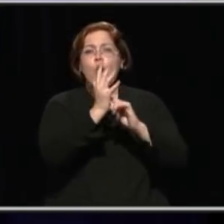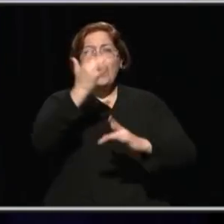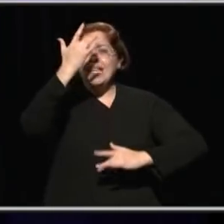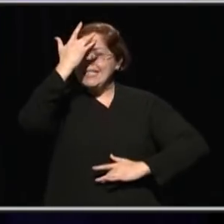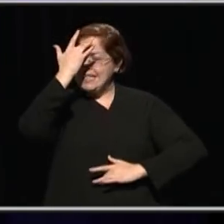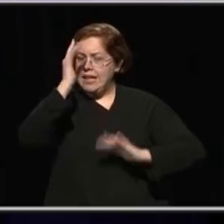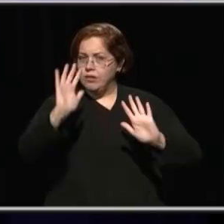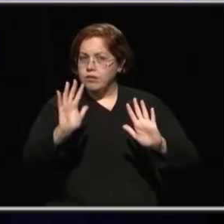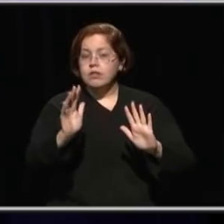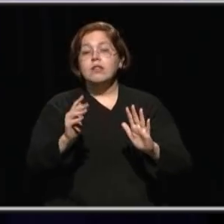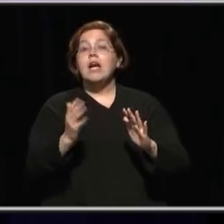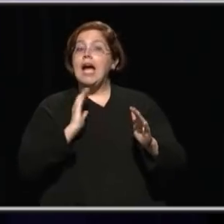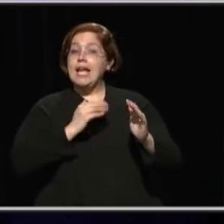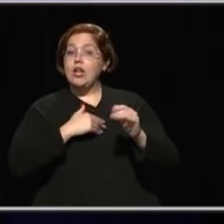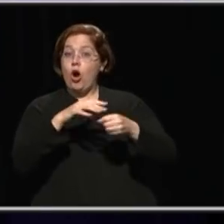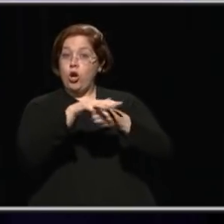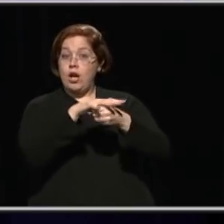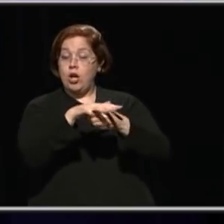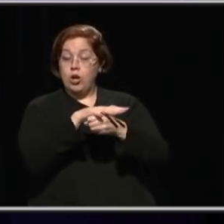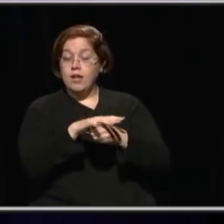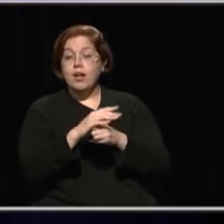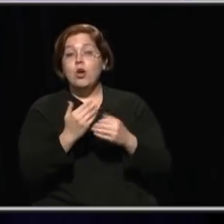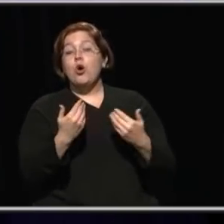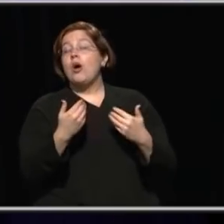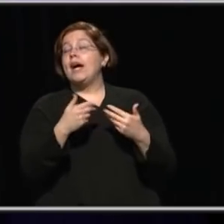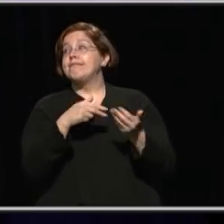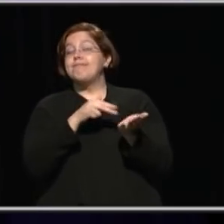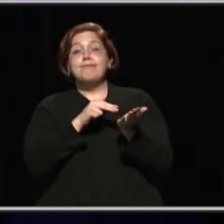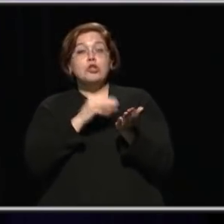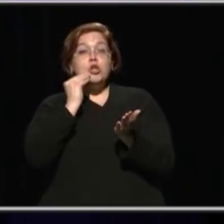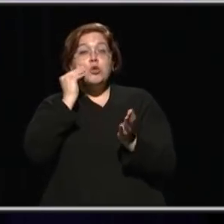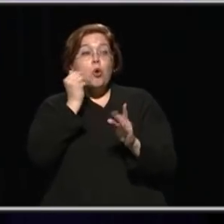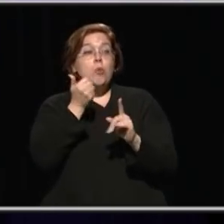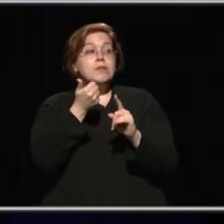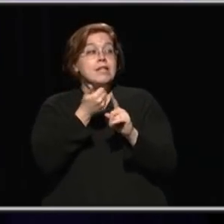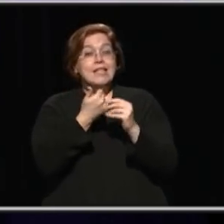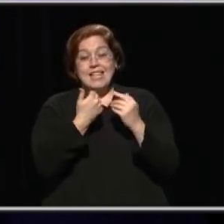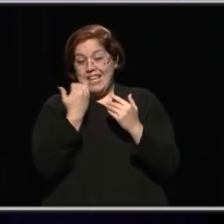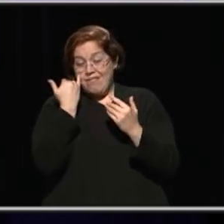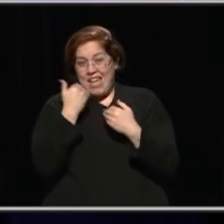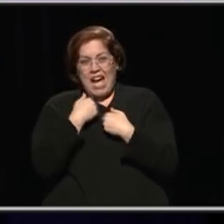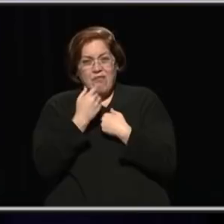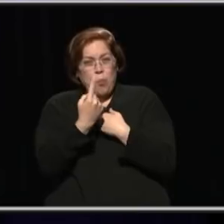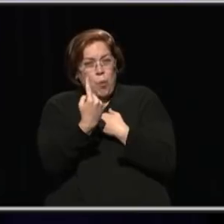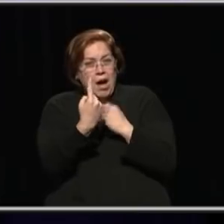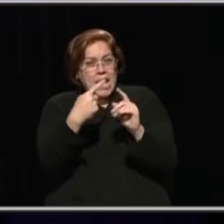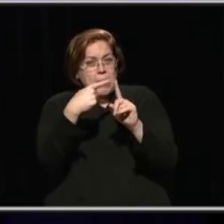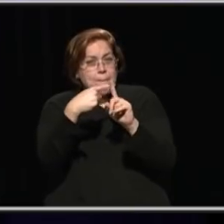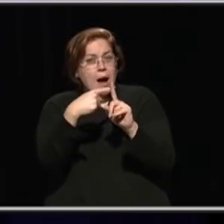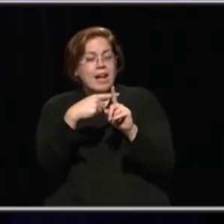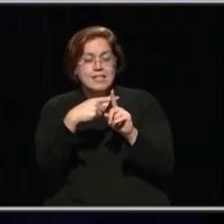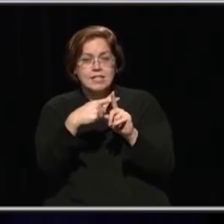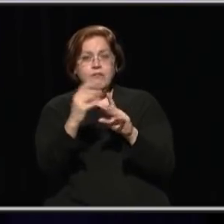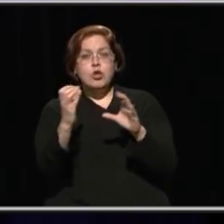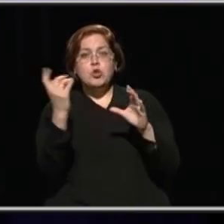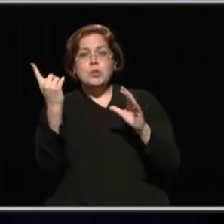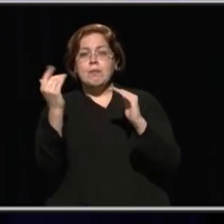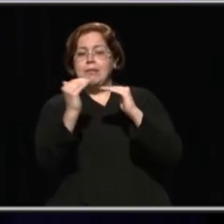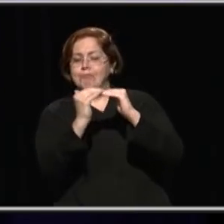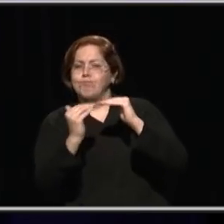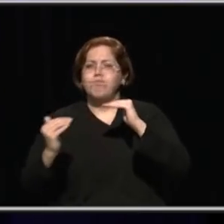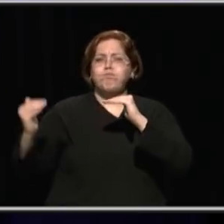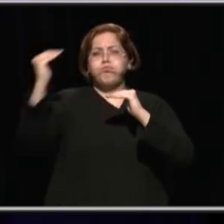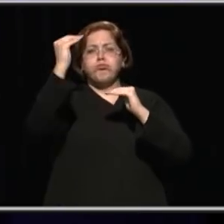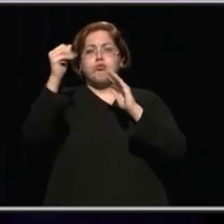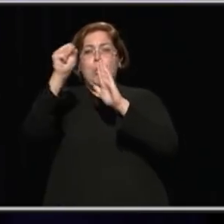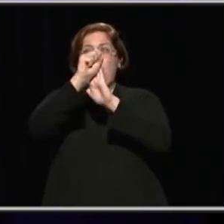In Bexar County, we've been having nursing homes that have even one positive do something that's above and beyond